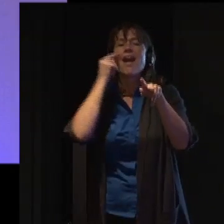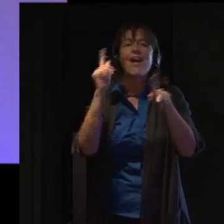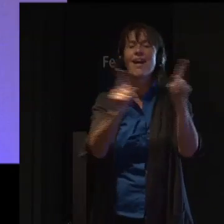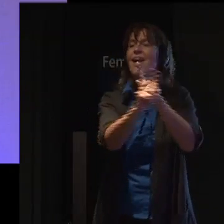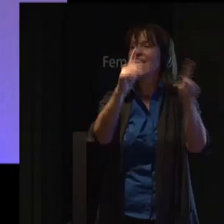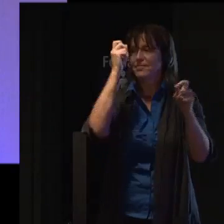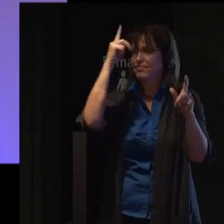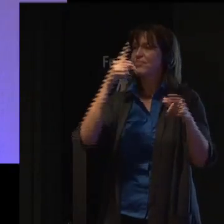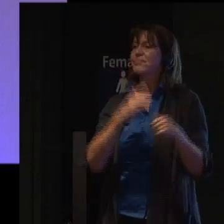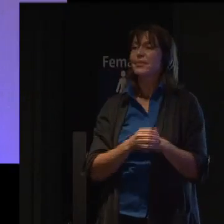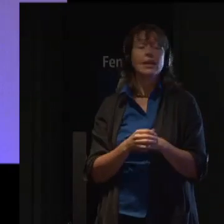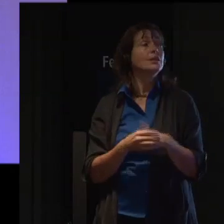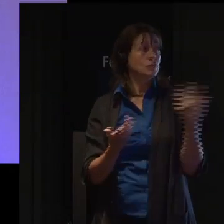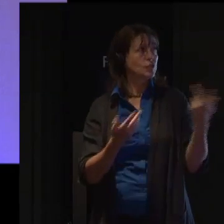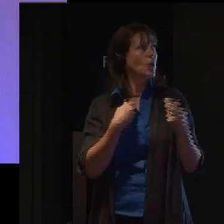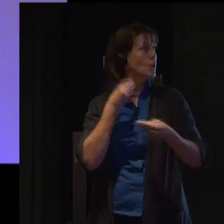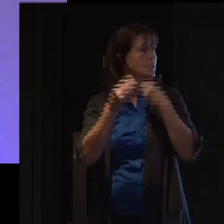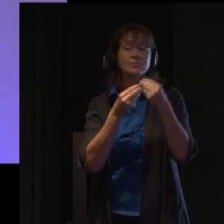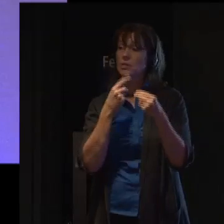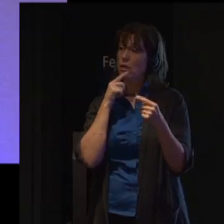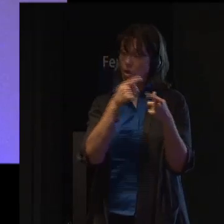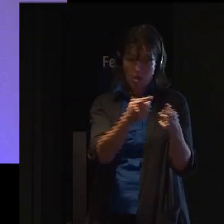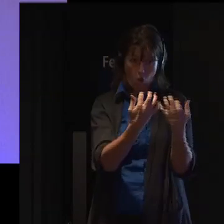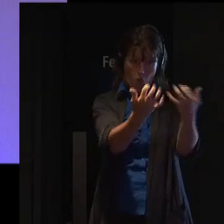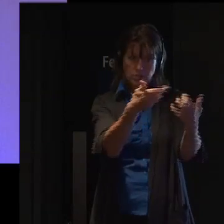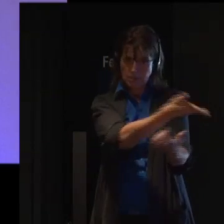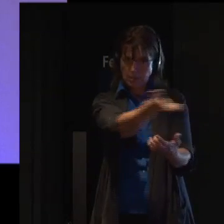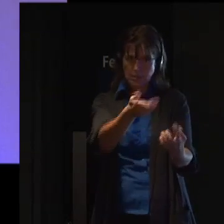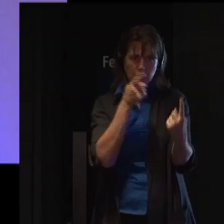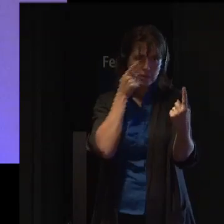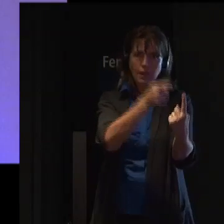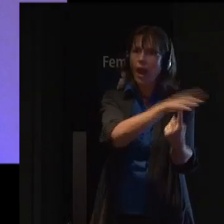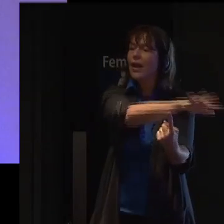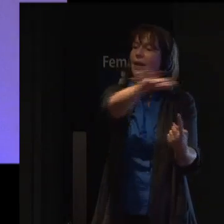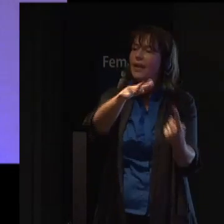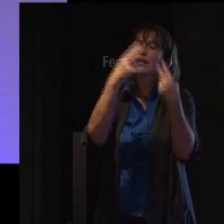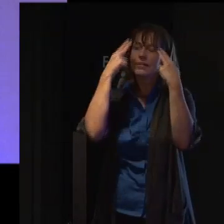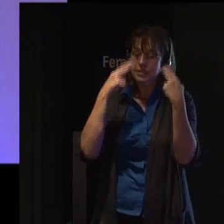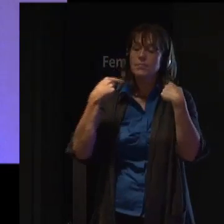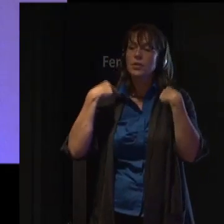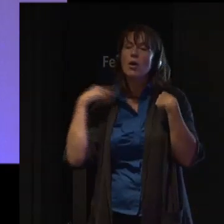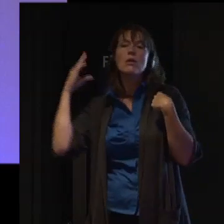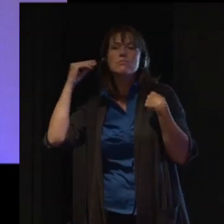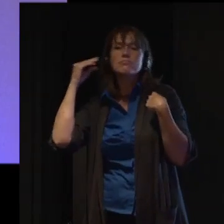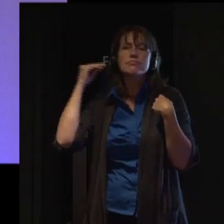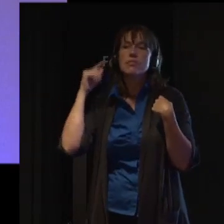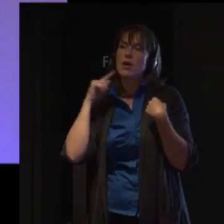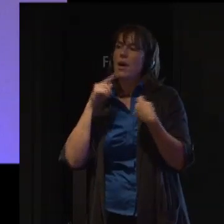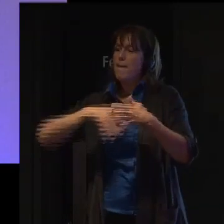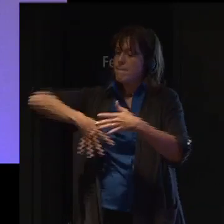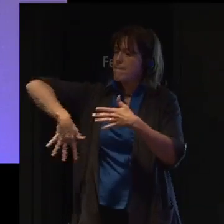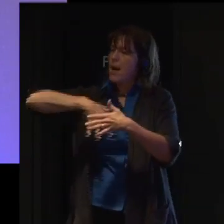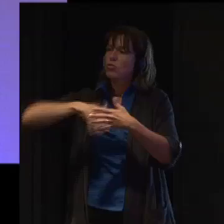talking today. We're talking about the target audience, about the technical background, the commentators, and the service for the